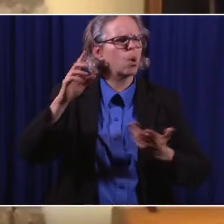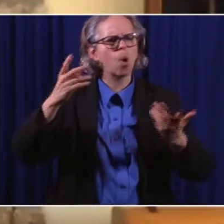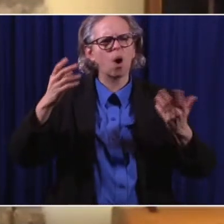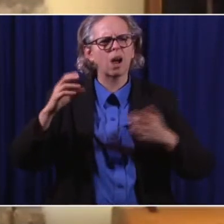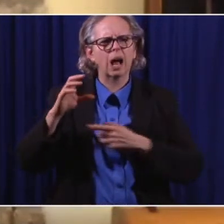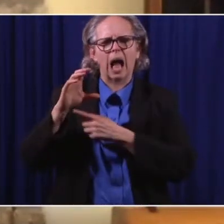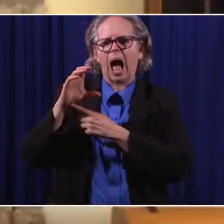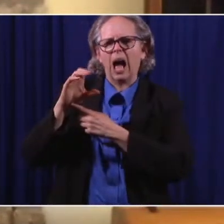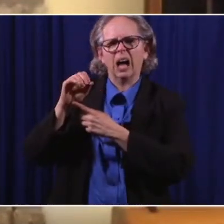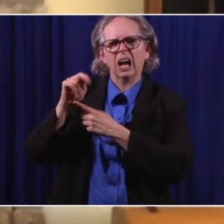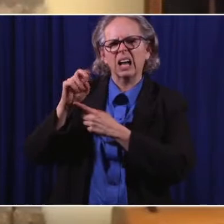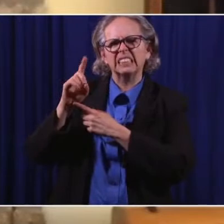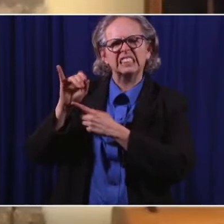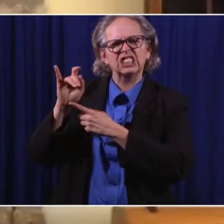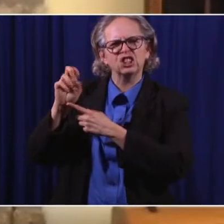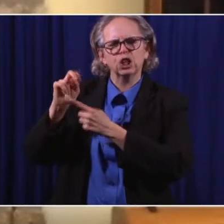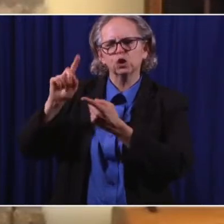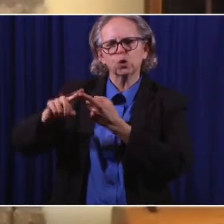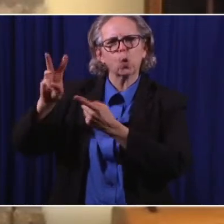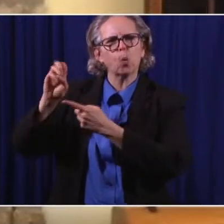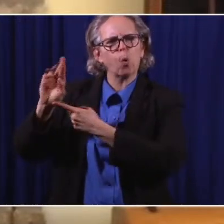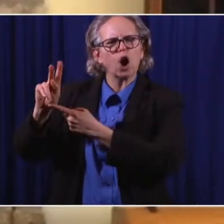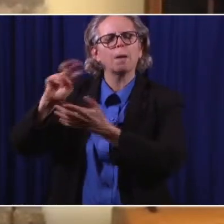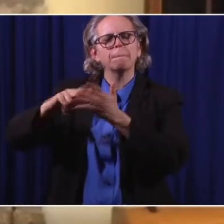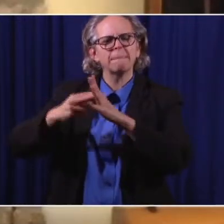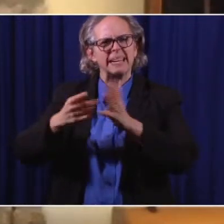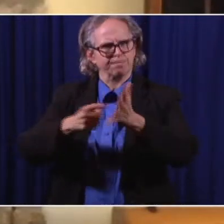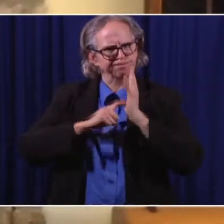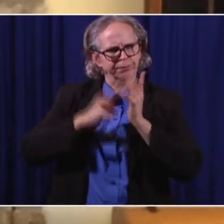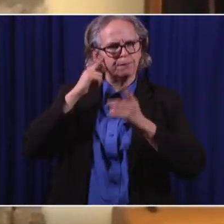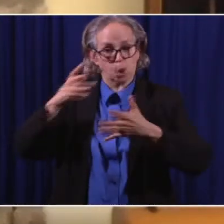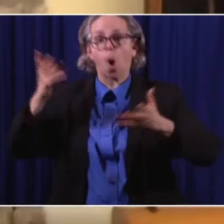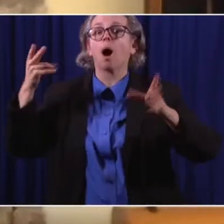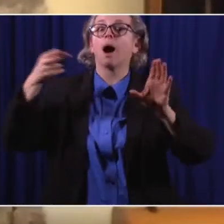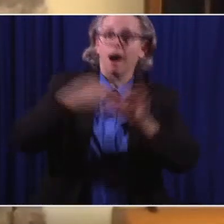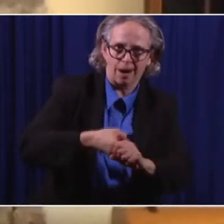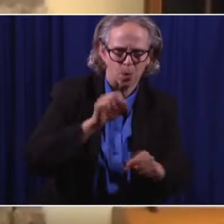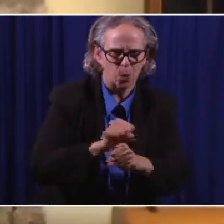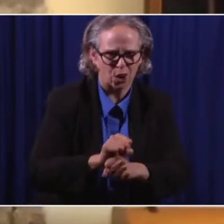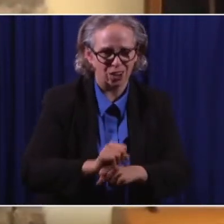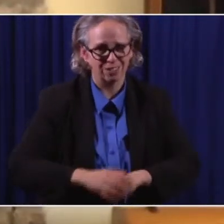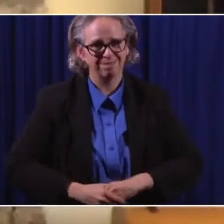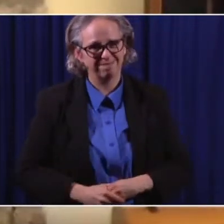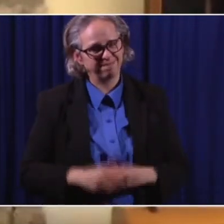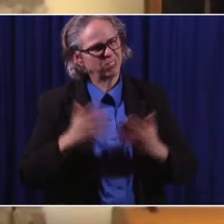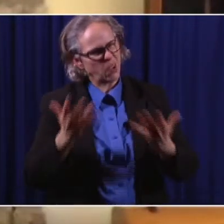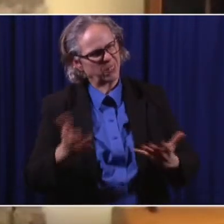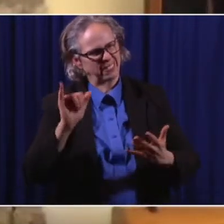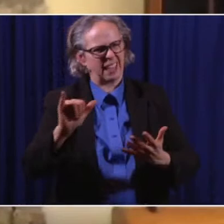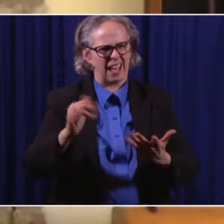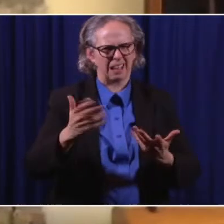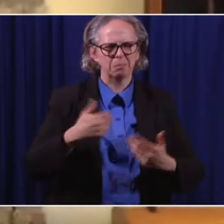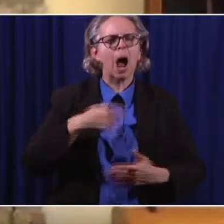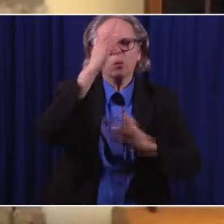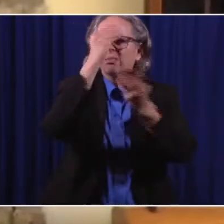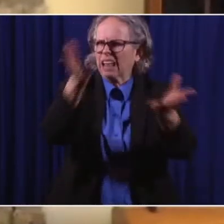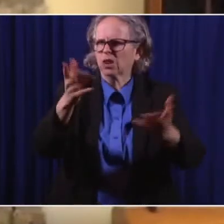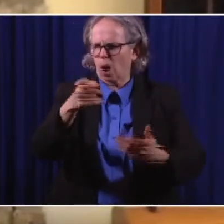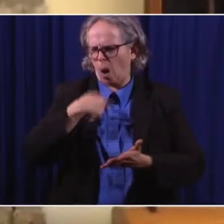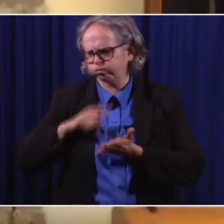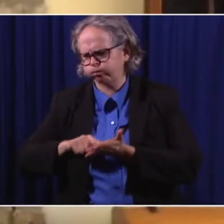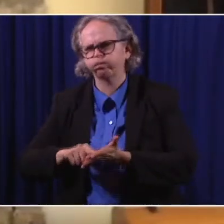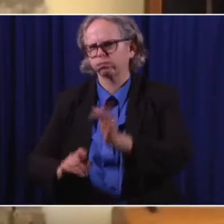Assembly to kind of get their feeling in regard to that. Thank you. Next question is from Jess Hardin